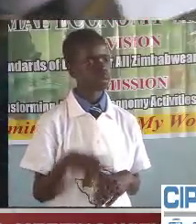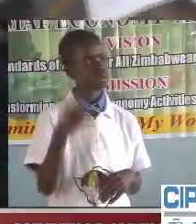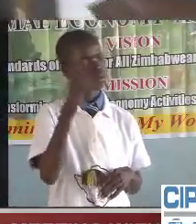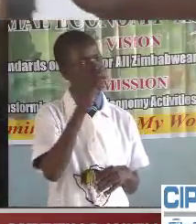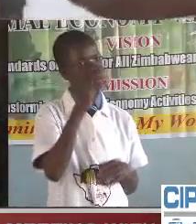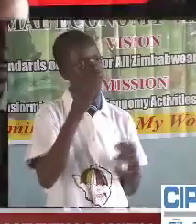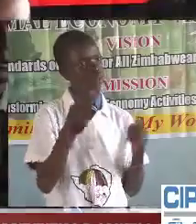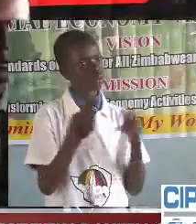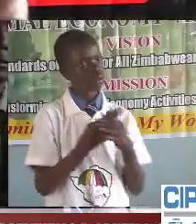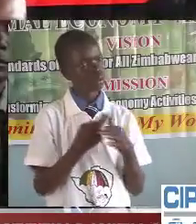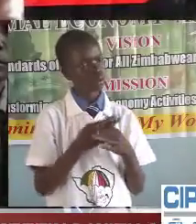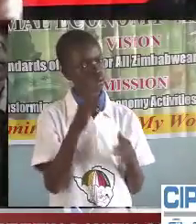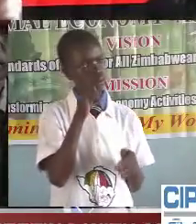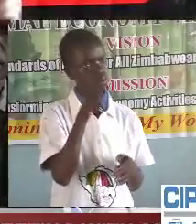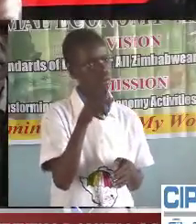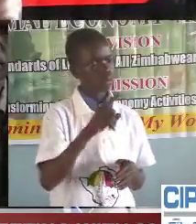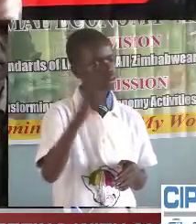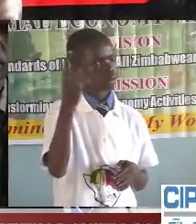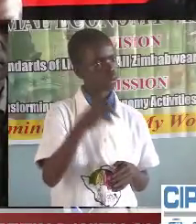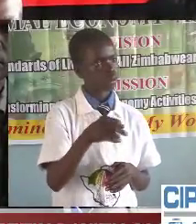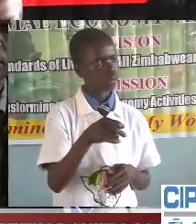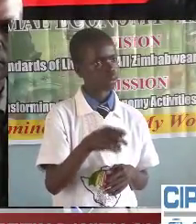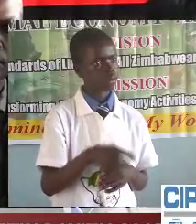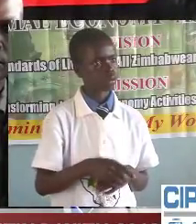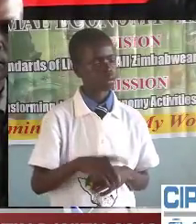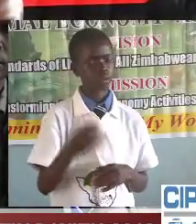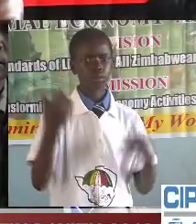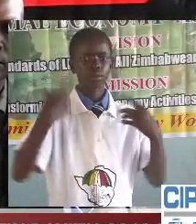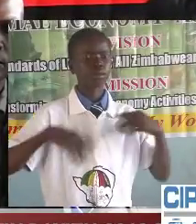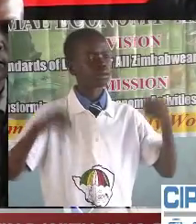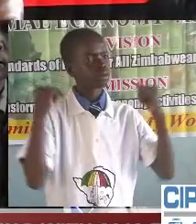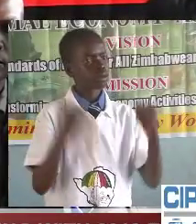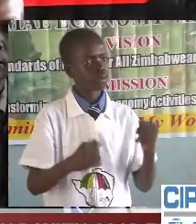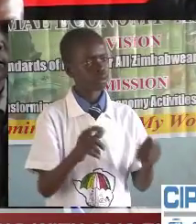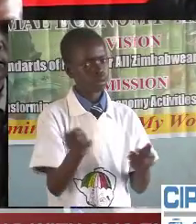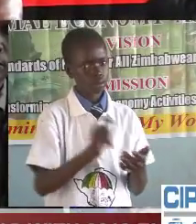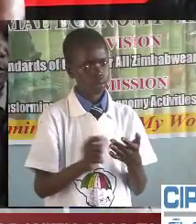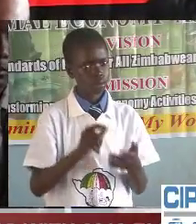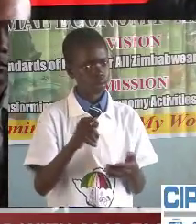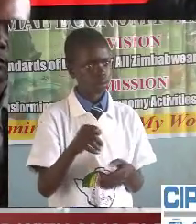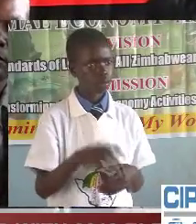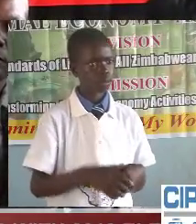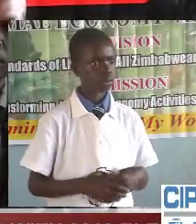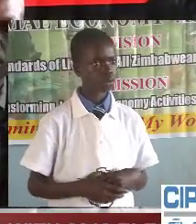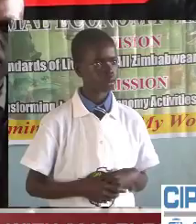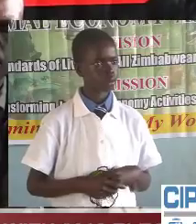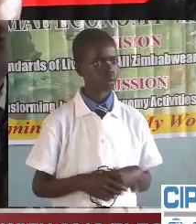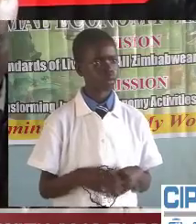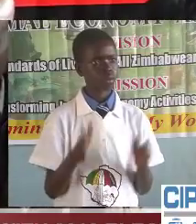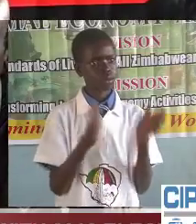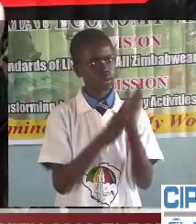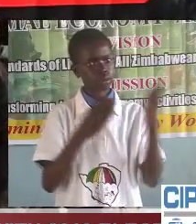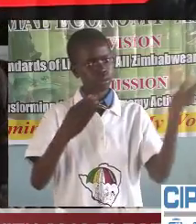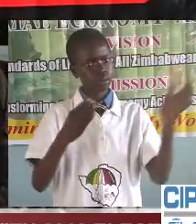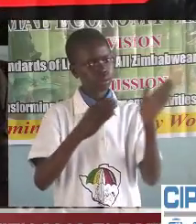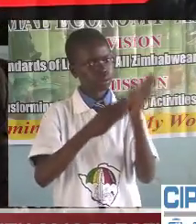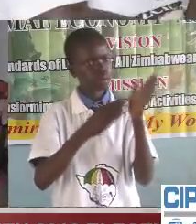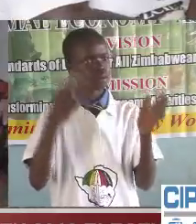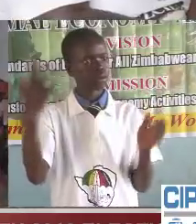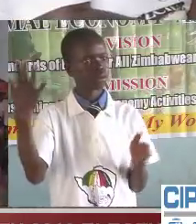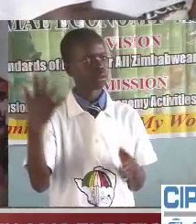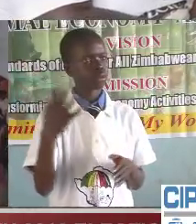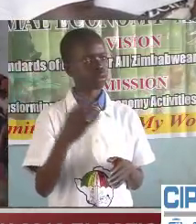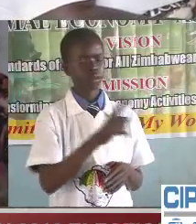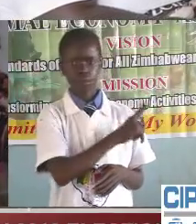Idea all about work, hard work. I started working since 1995